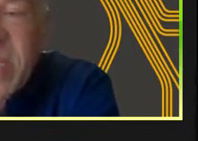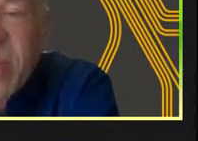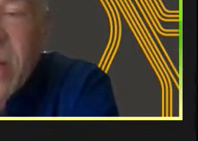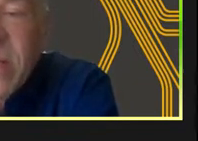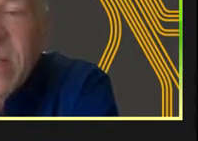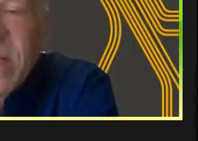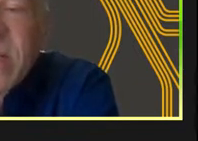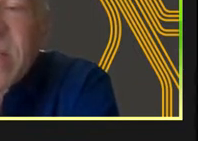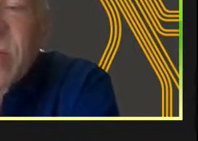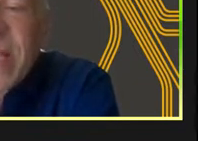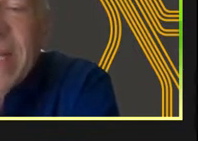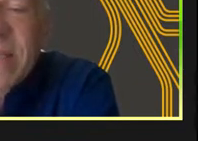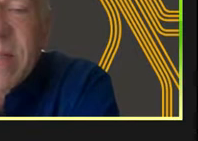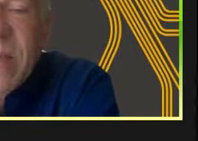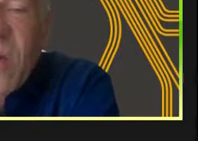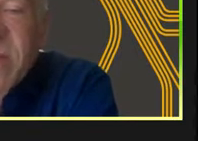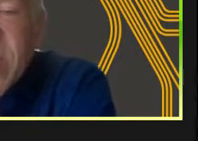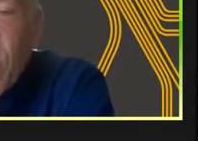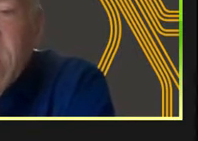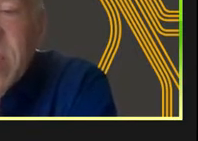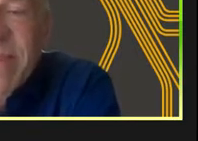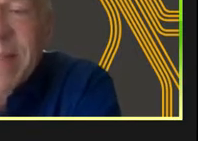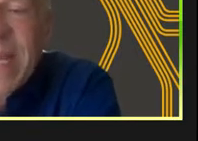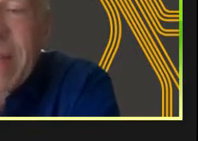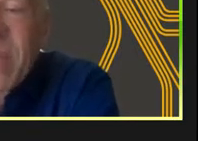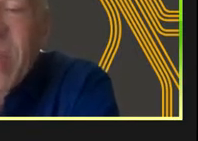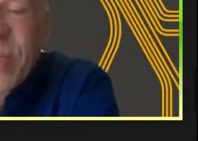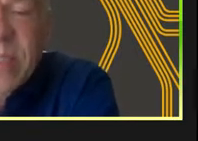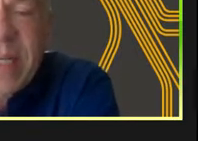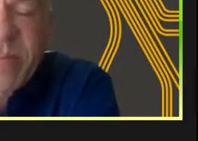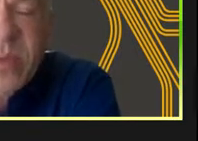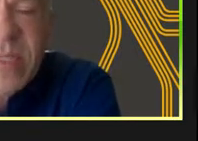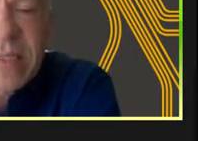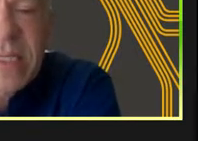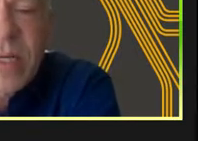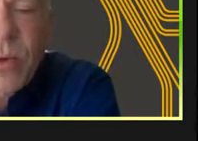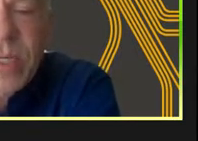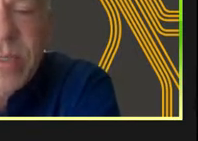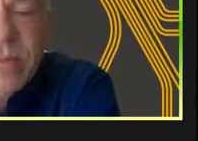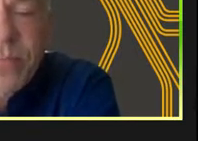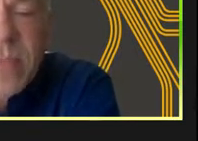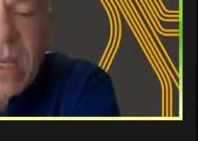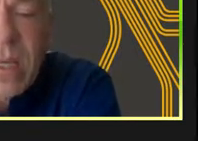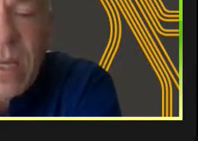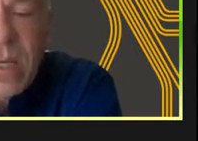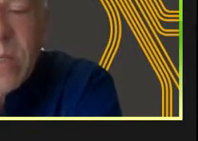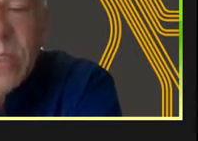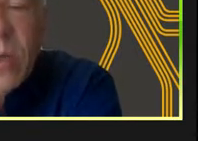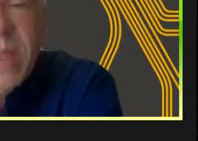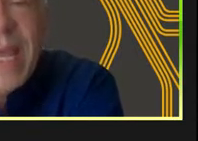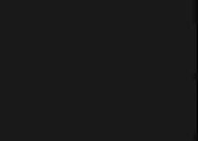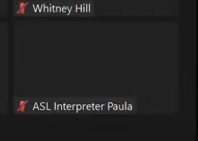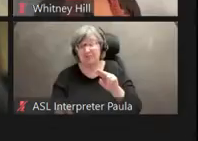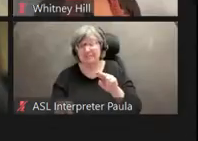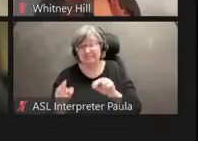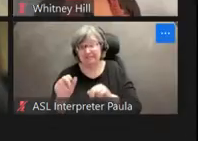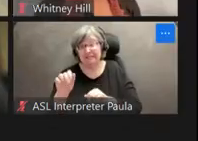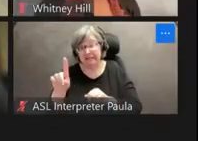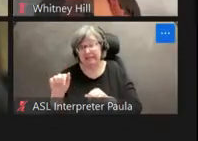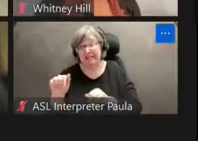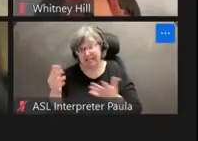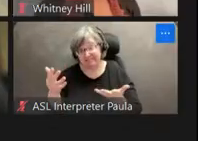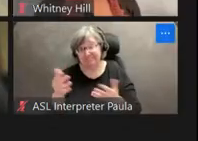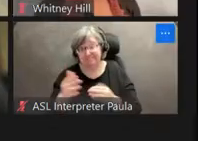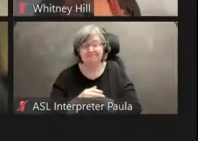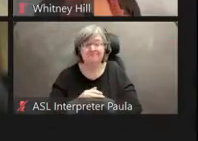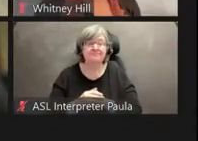56,026 people. So that's over the course of that time, a 13% decrease. So that's some